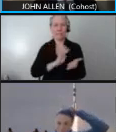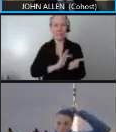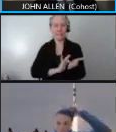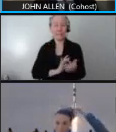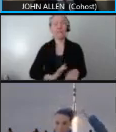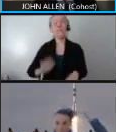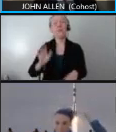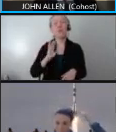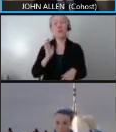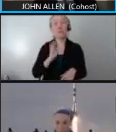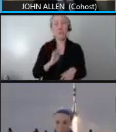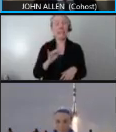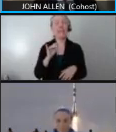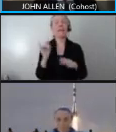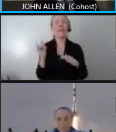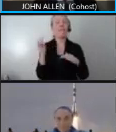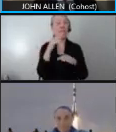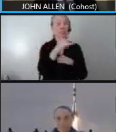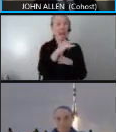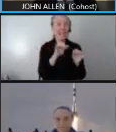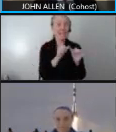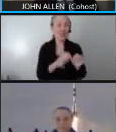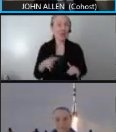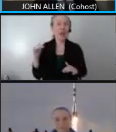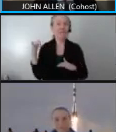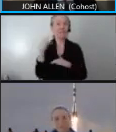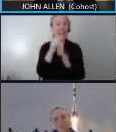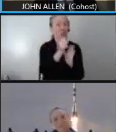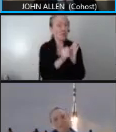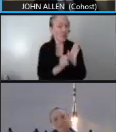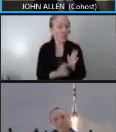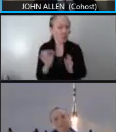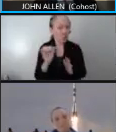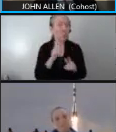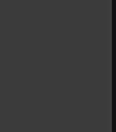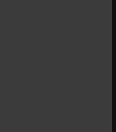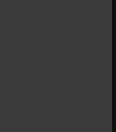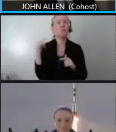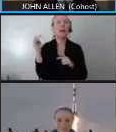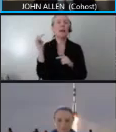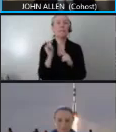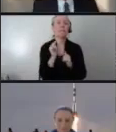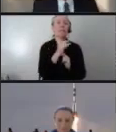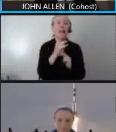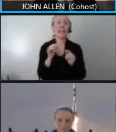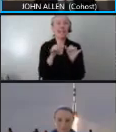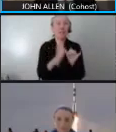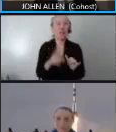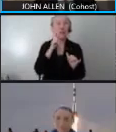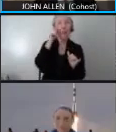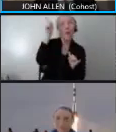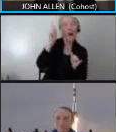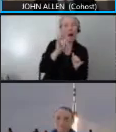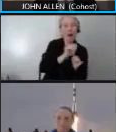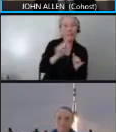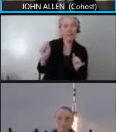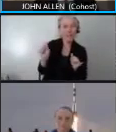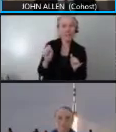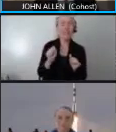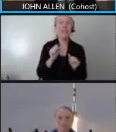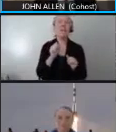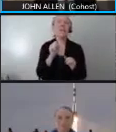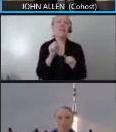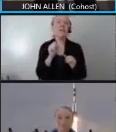a flight surgeon, but she served as a flight engineer on the International Space Station for expeditions 56 and